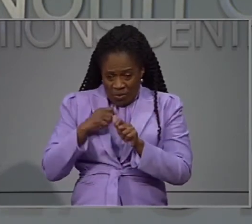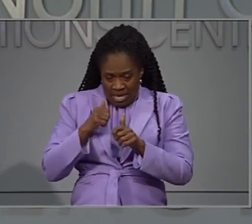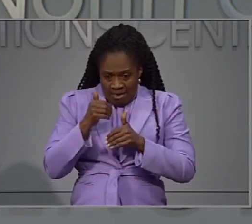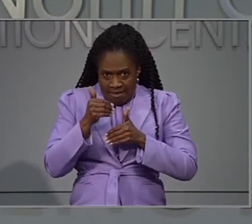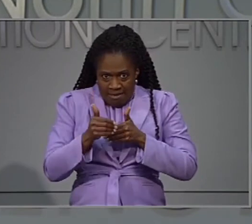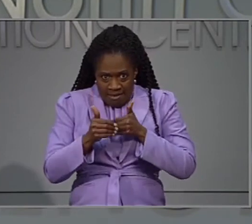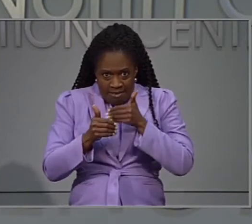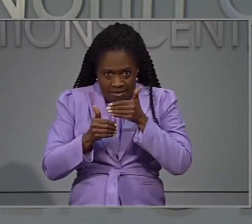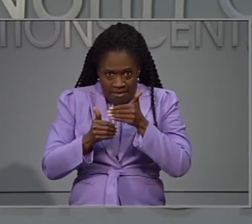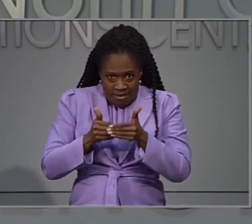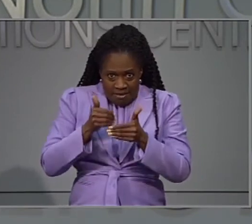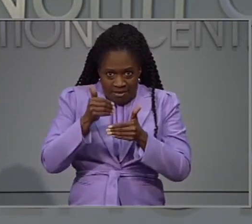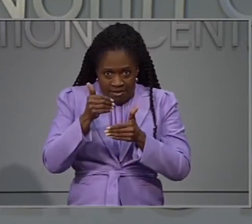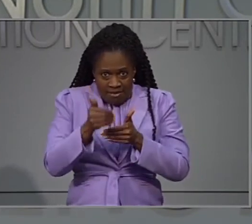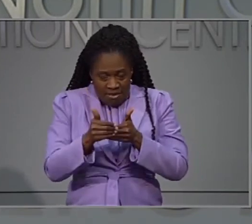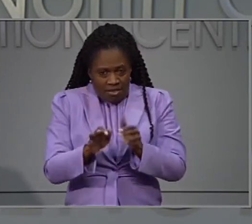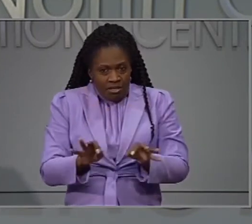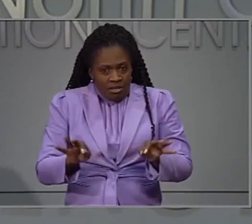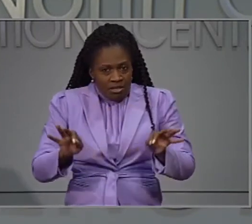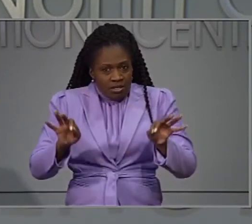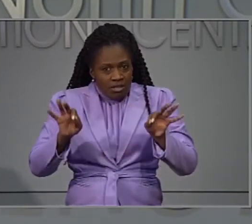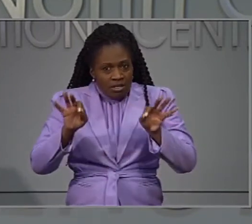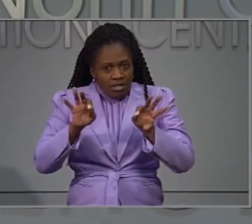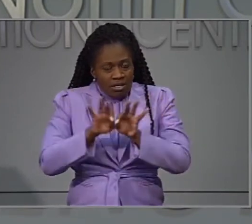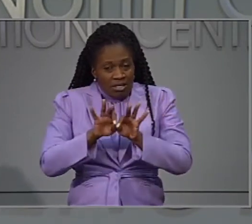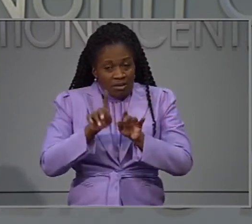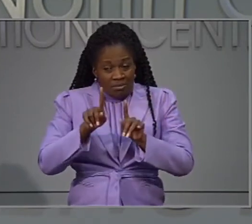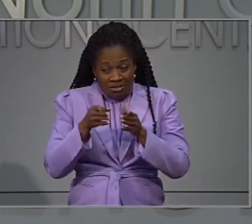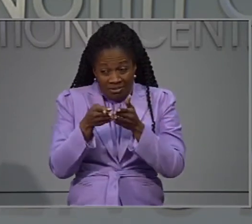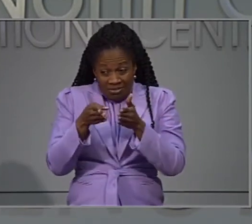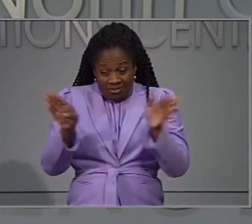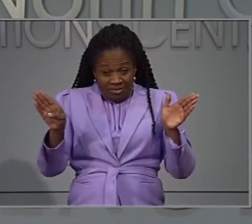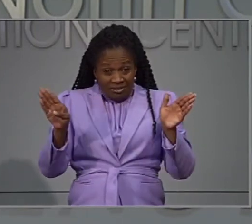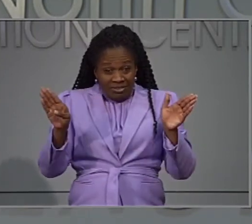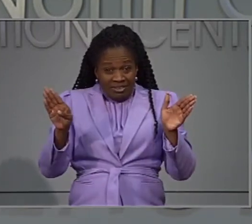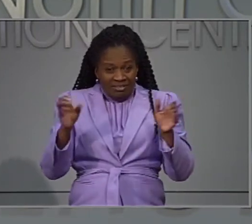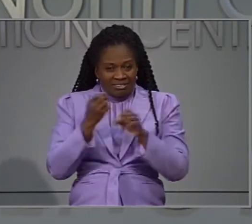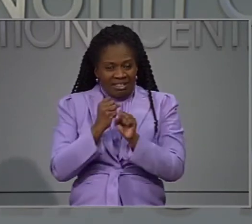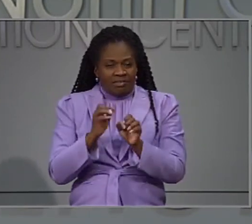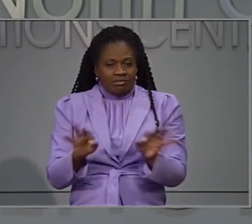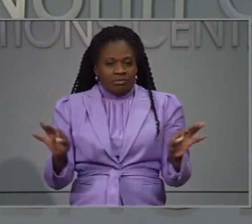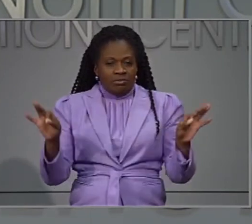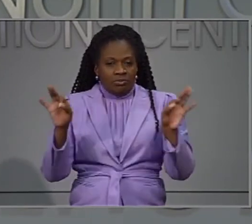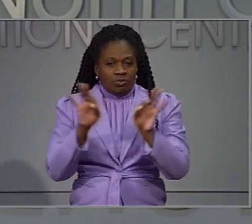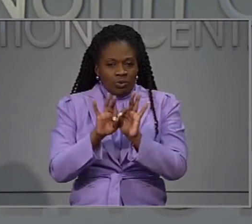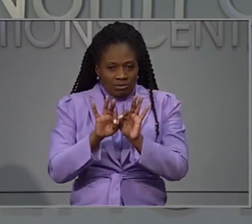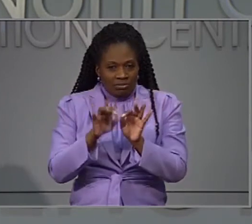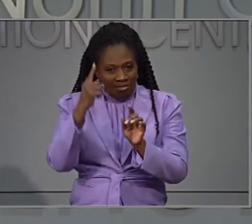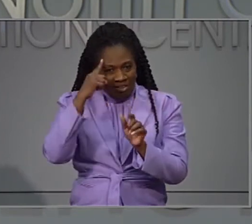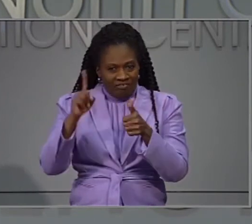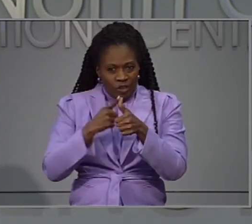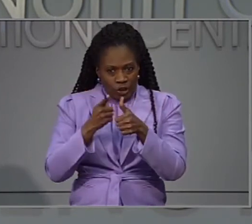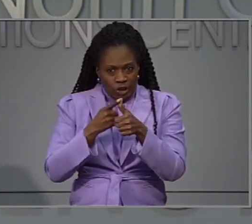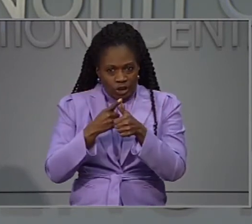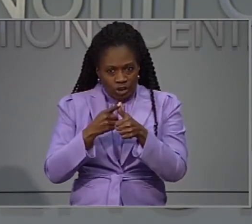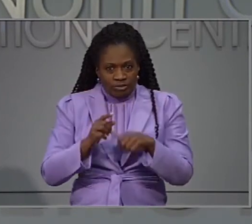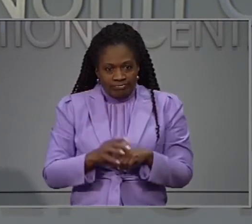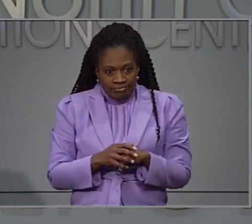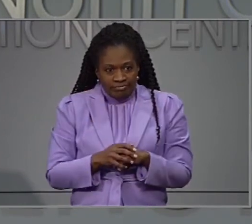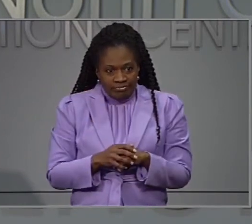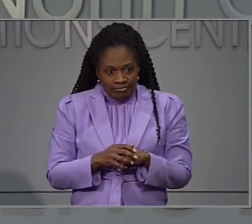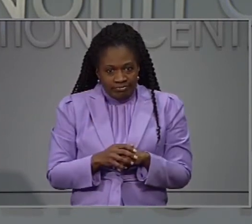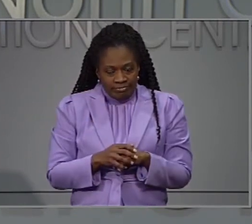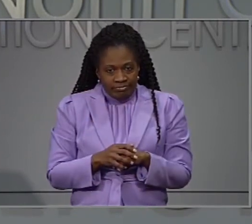possibly can, but we have to keep public safety at the forefront. Thank you. Next question,